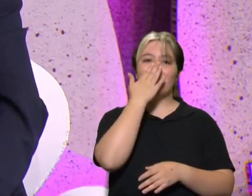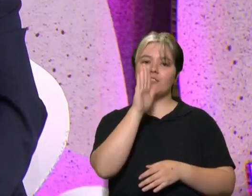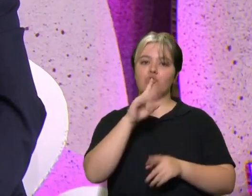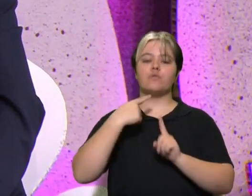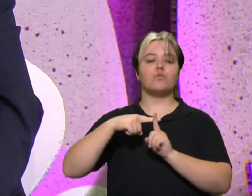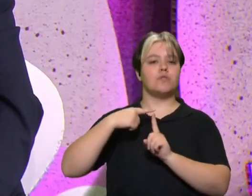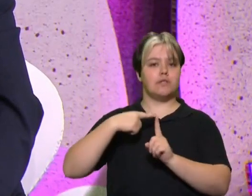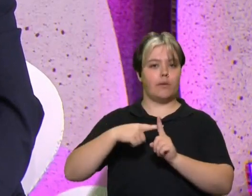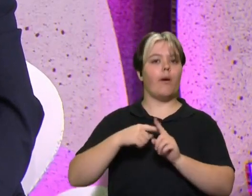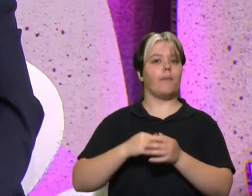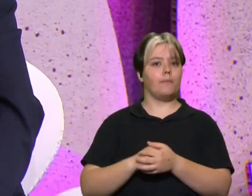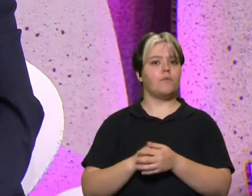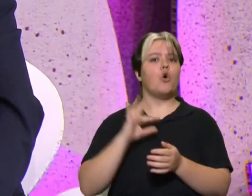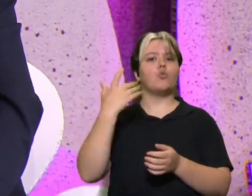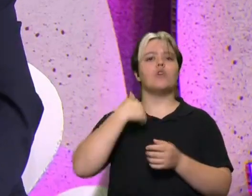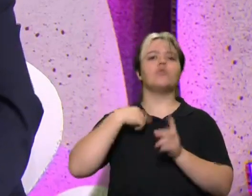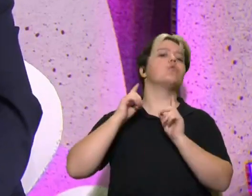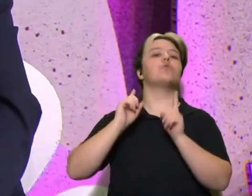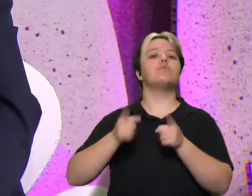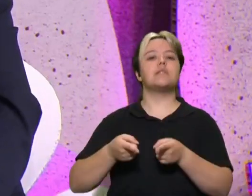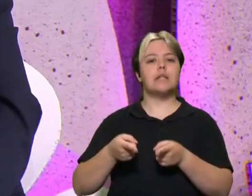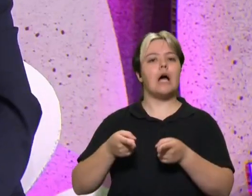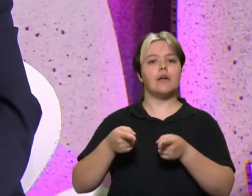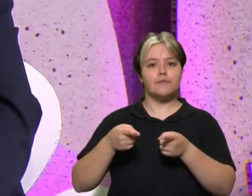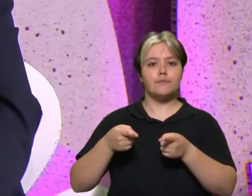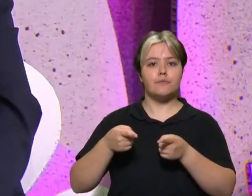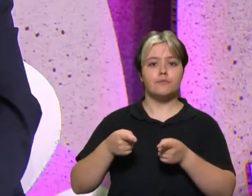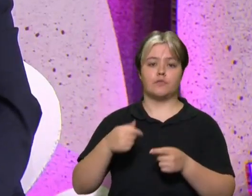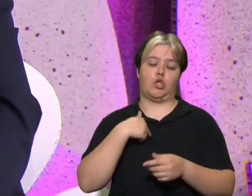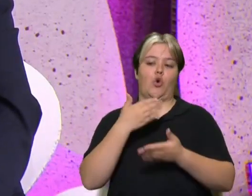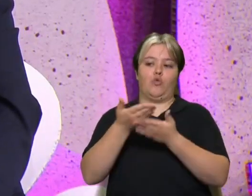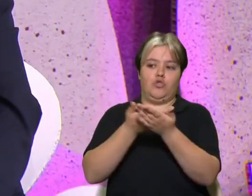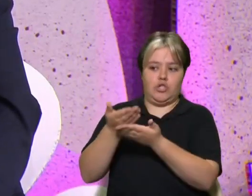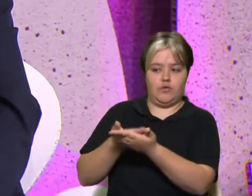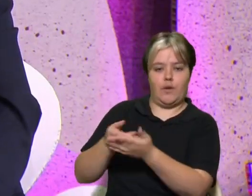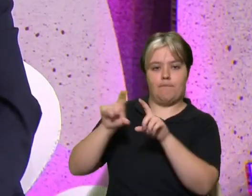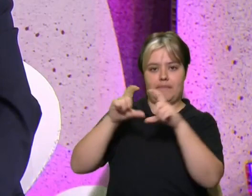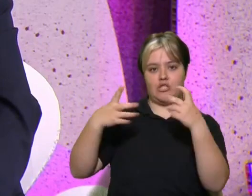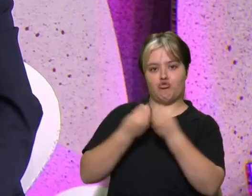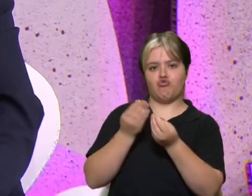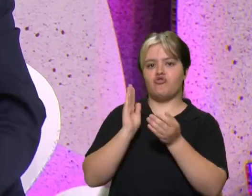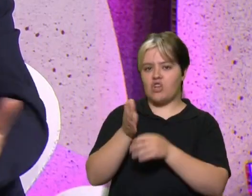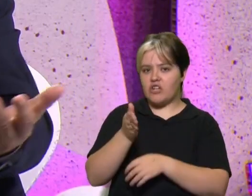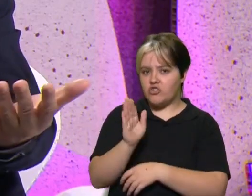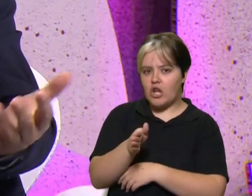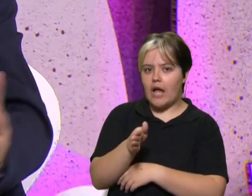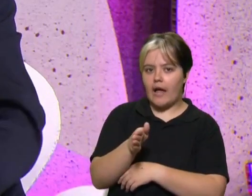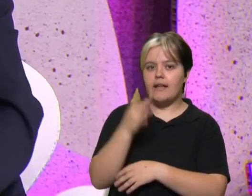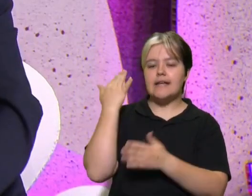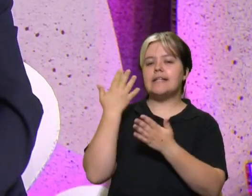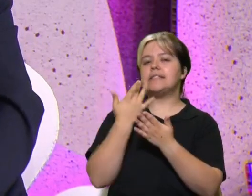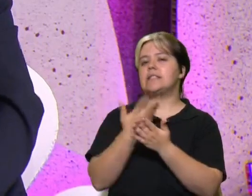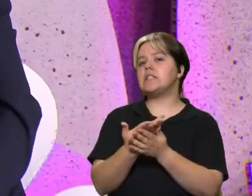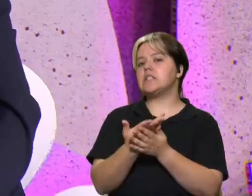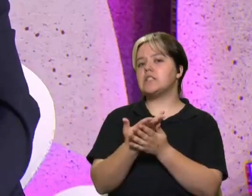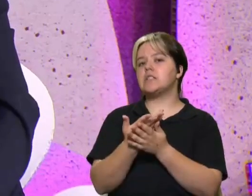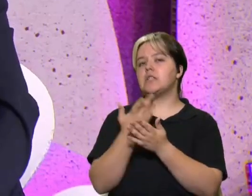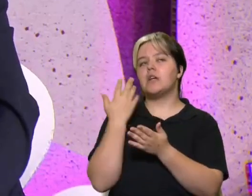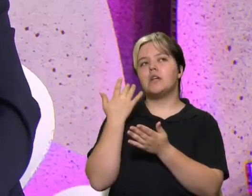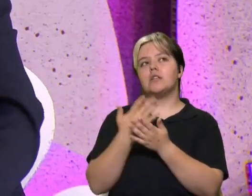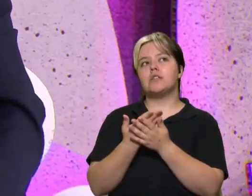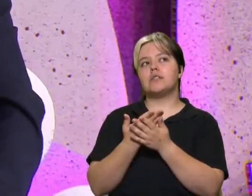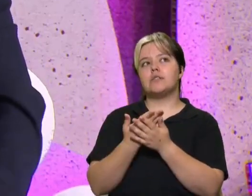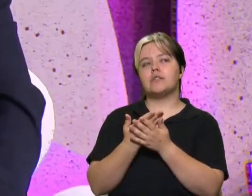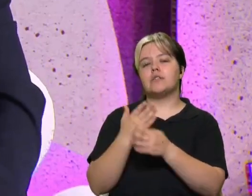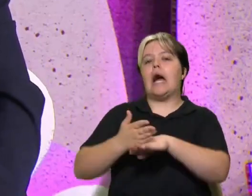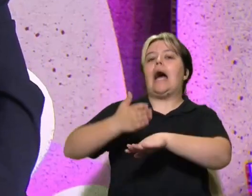I think they have a positive attitude. I've been collaborating with companies for